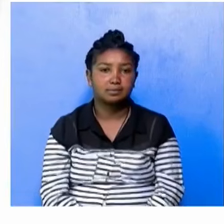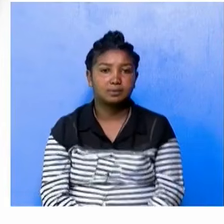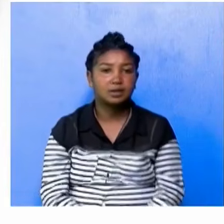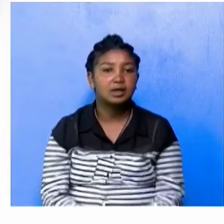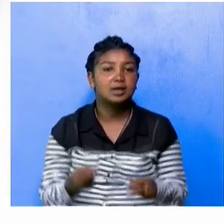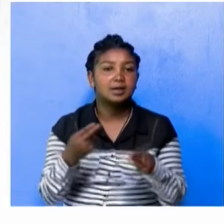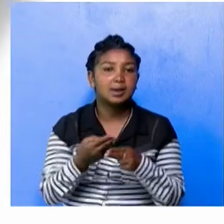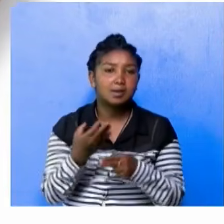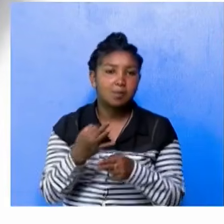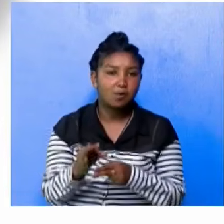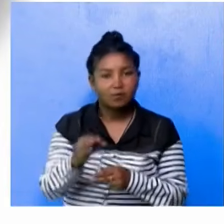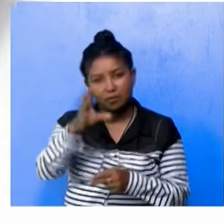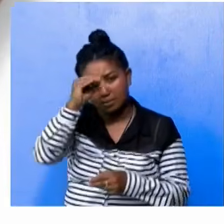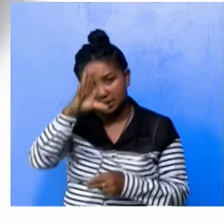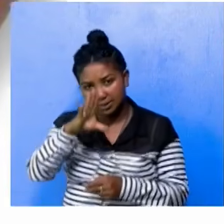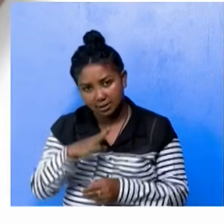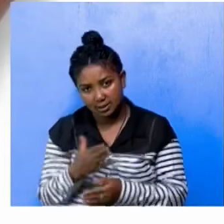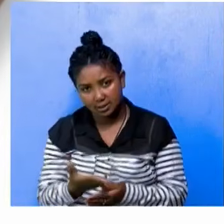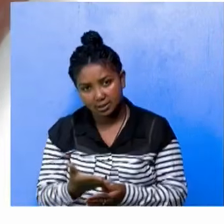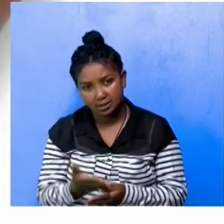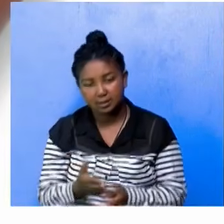Name of person.